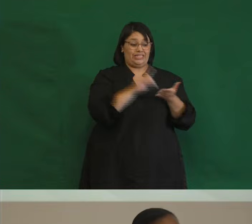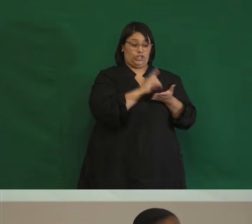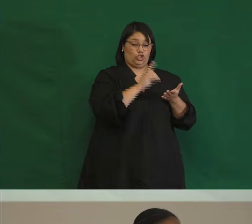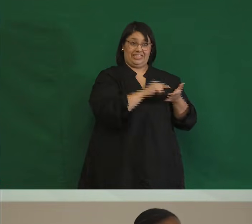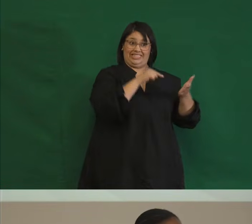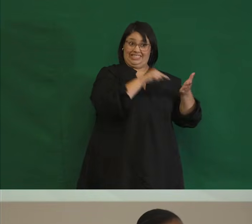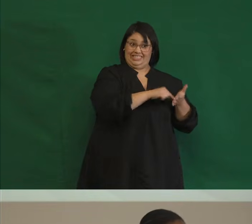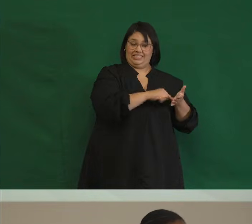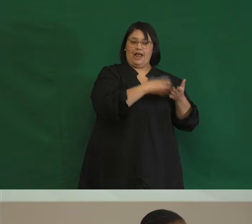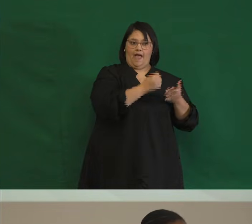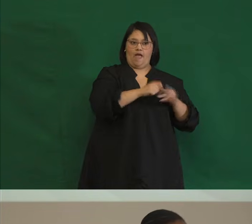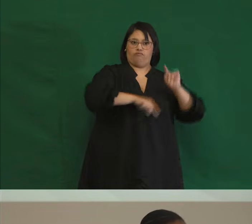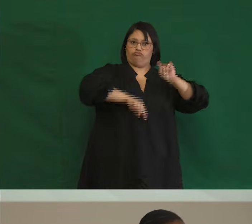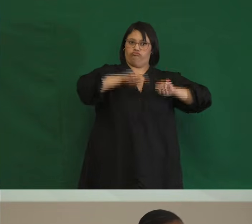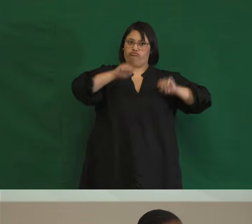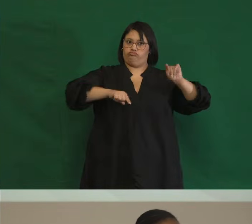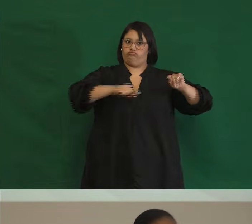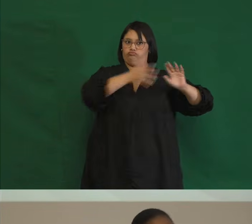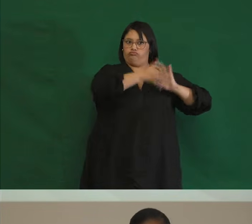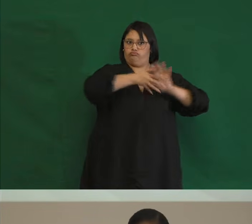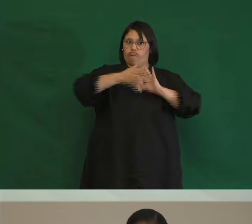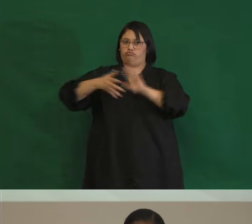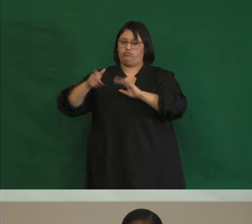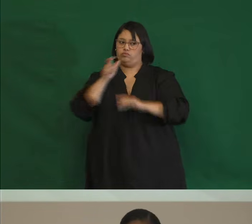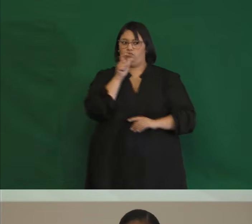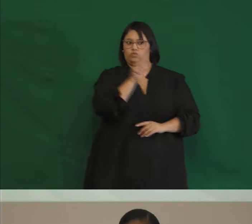provide variations.